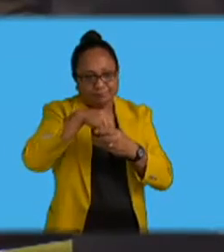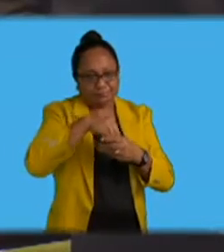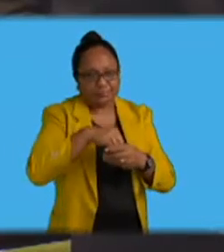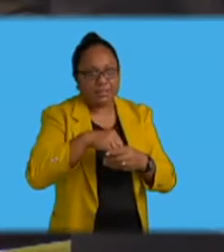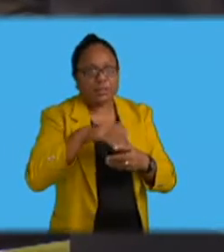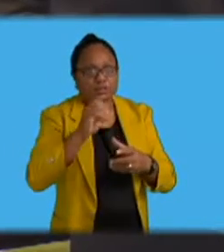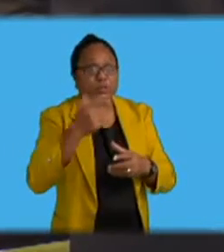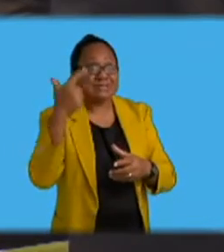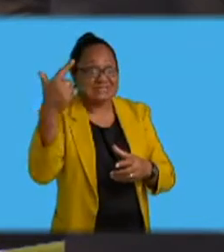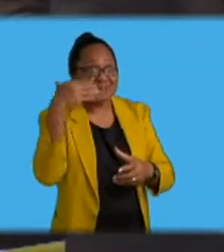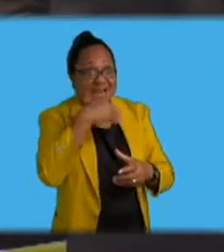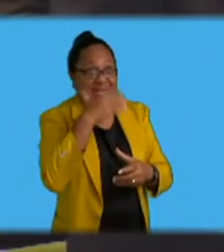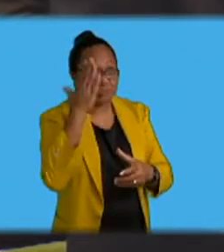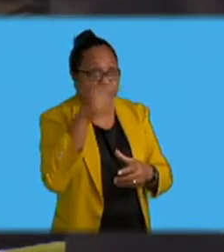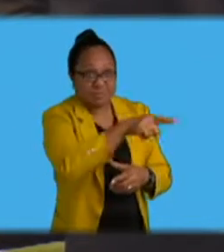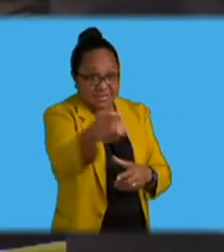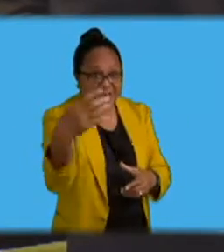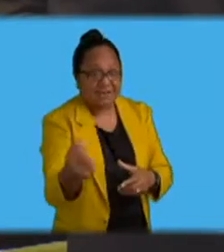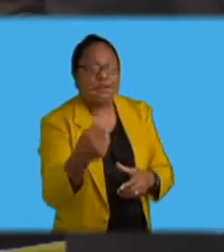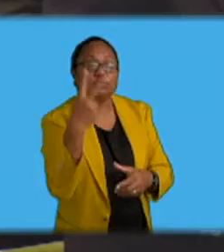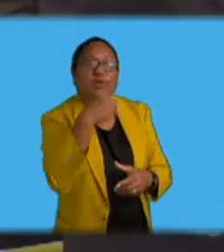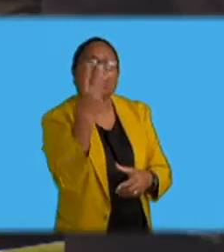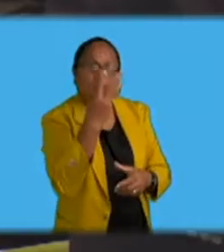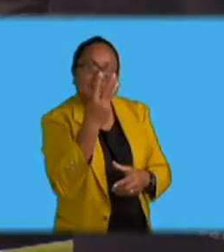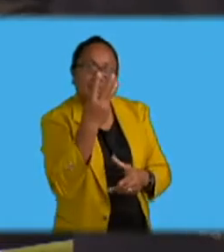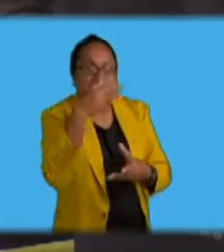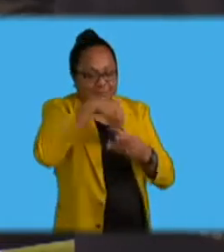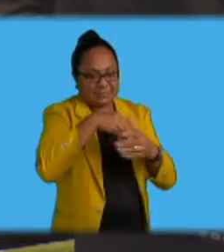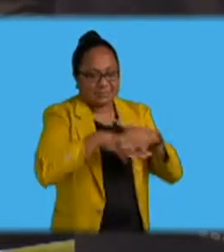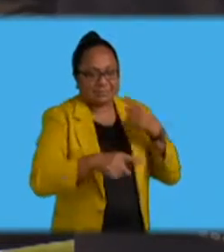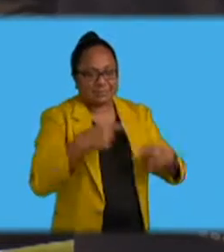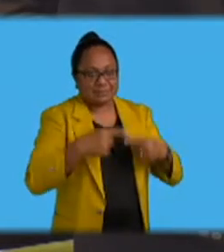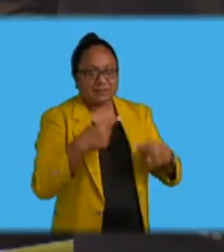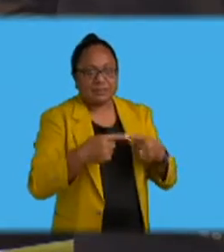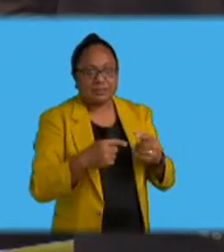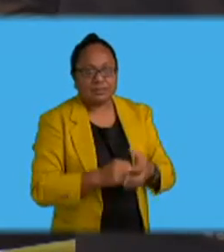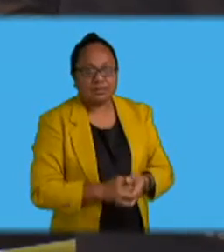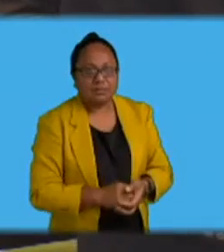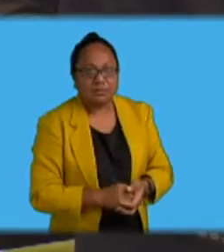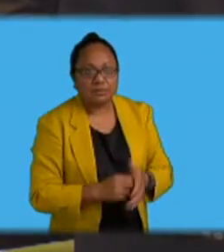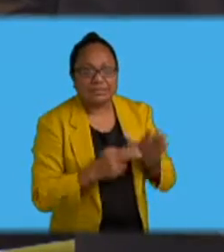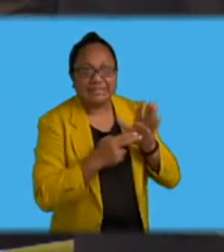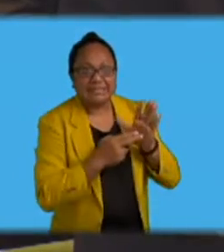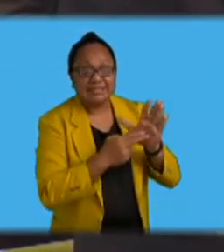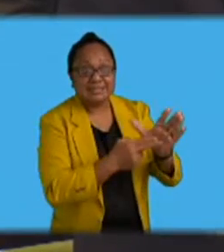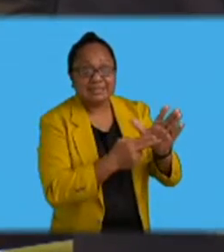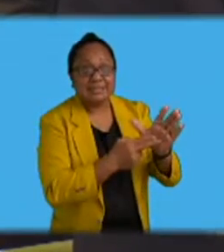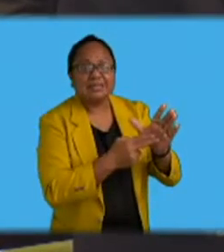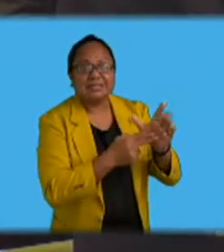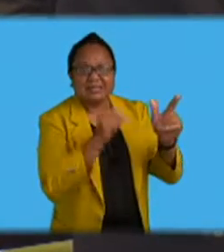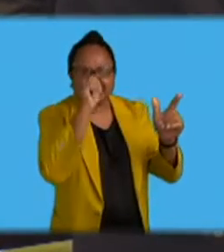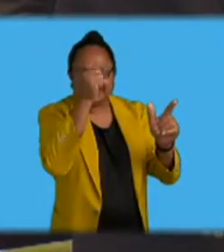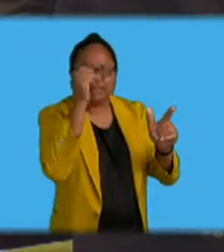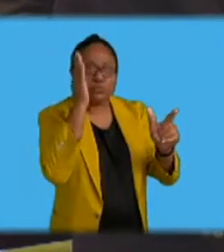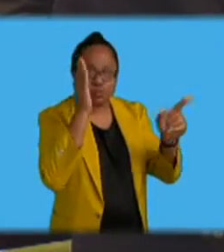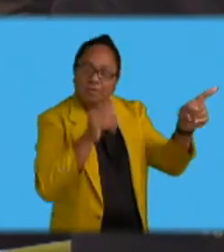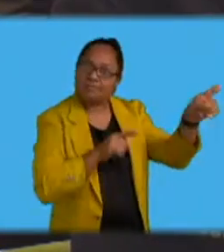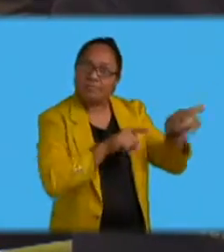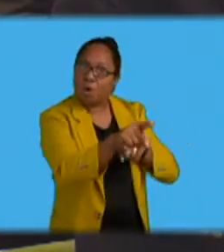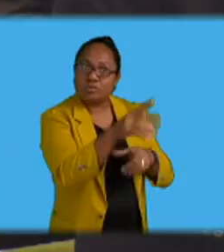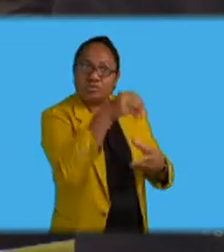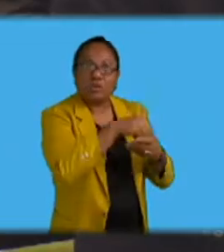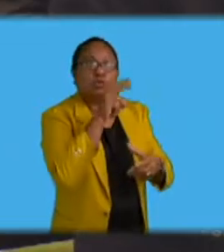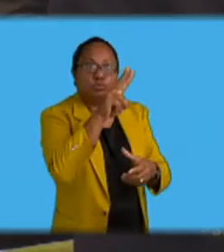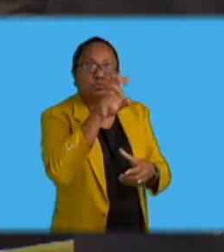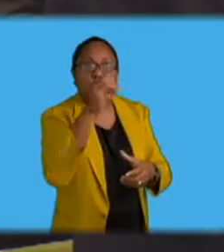of 700 schools, 213 schools participated. The Neni Sangam school had the most number of students that took part in this quiz.